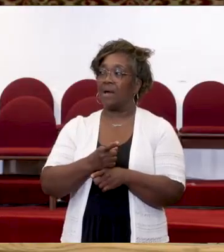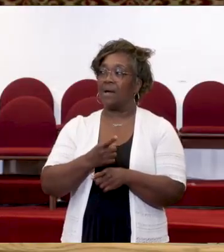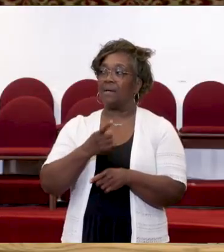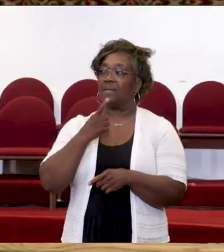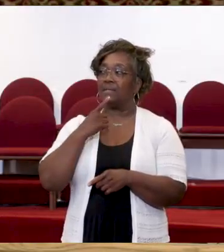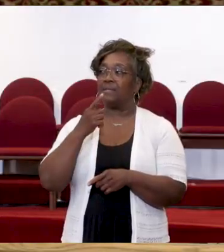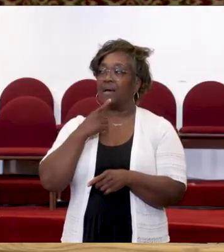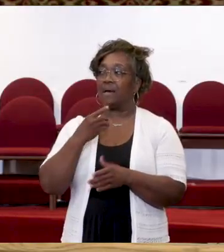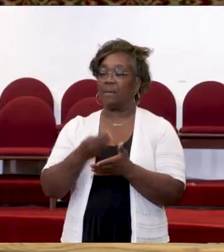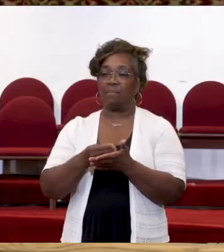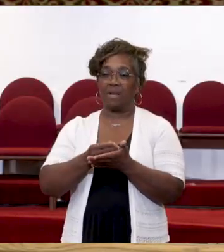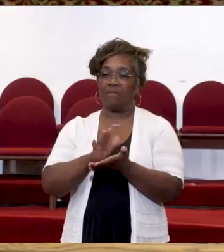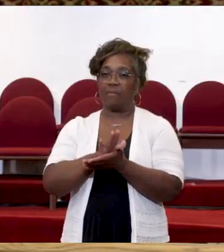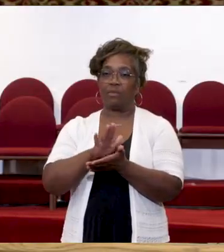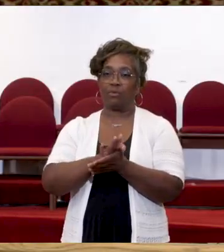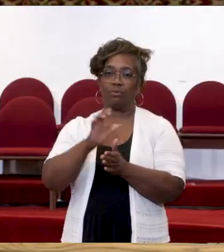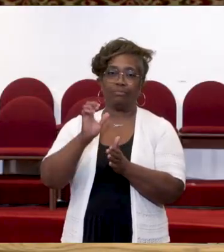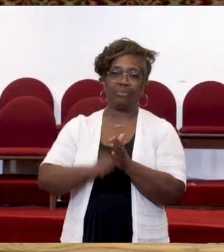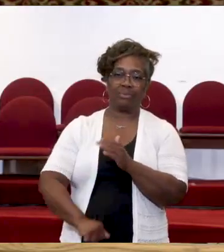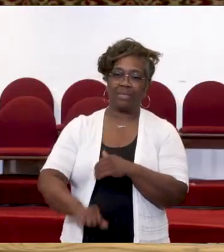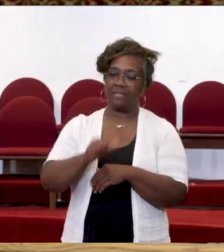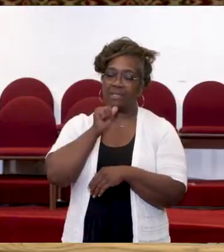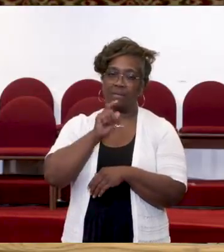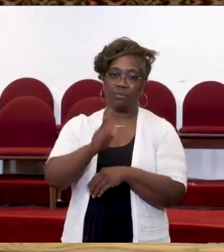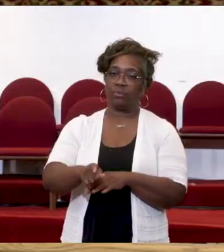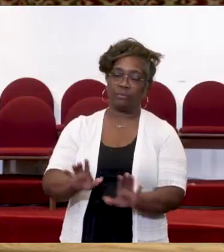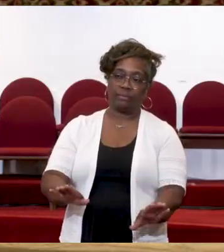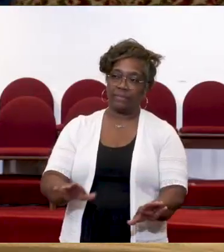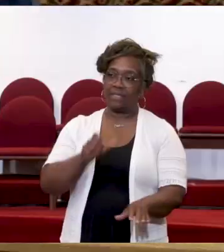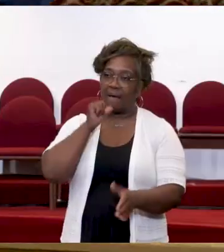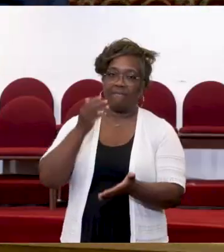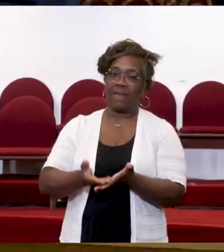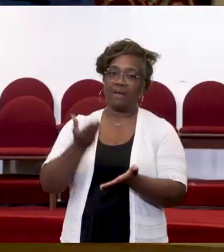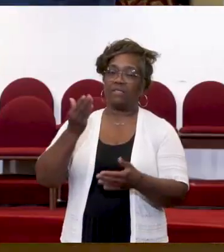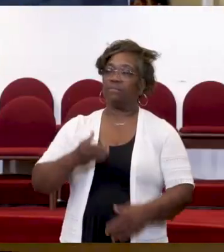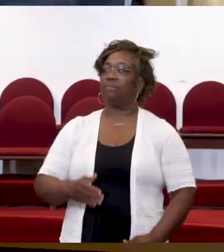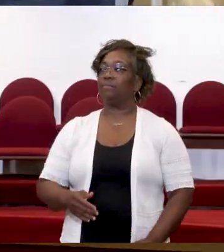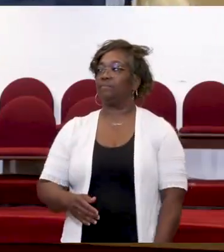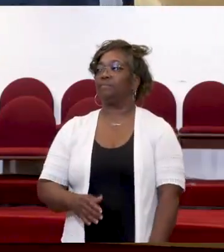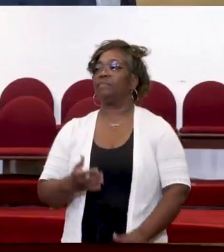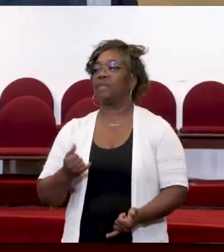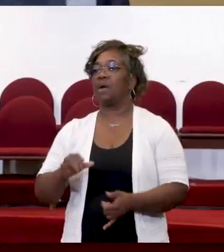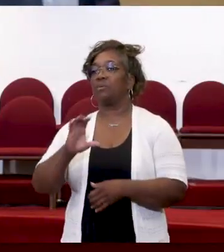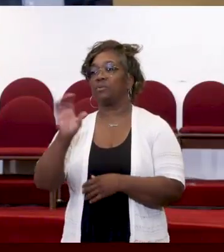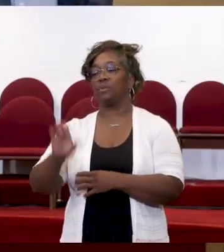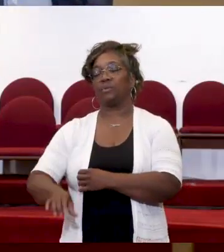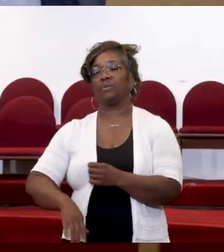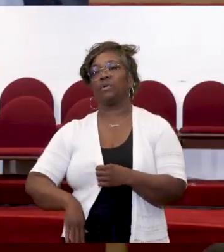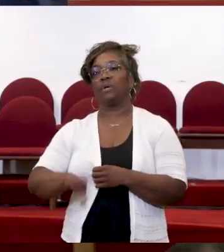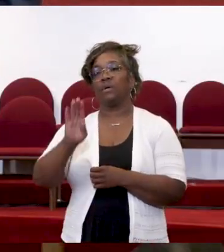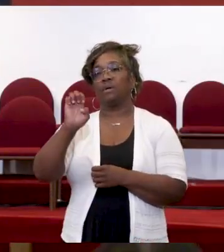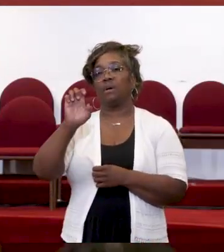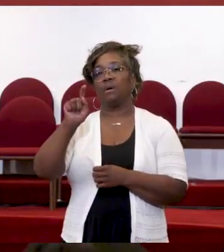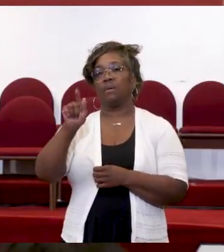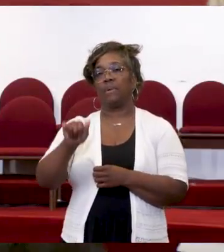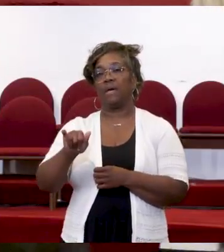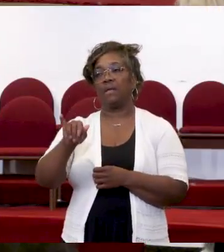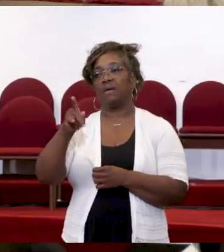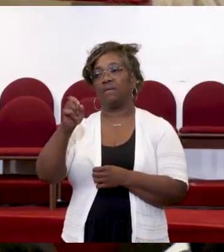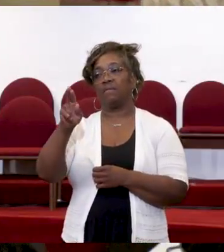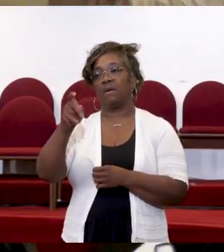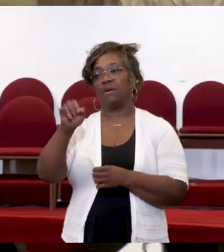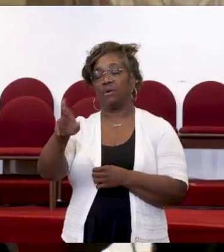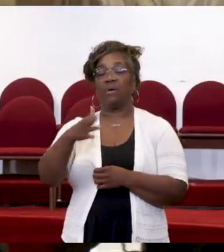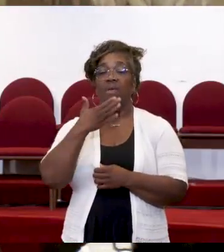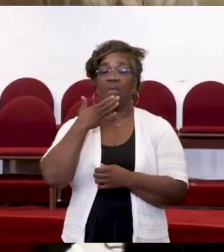schools. It does not. All right, let's take a question from home. All right, this question is from Betty Avonner. Thank you, Mayor Duggan, for your